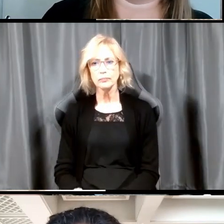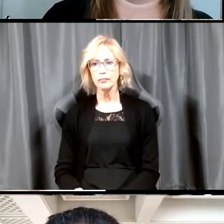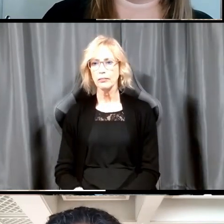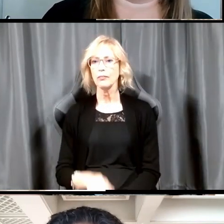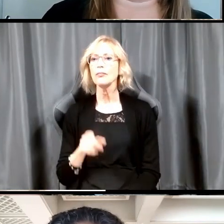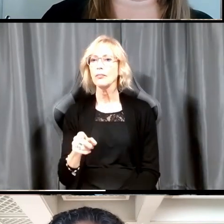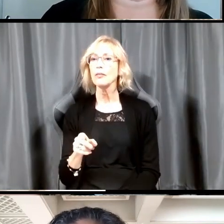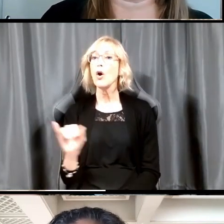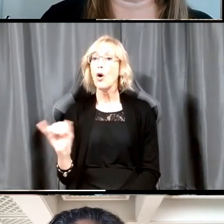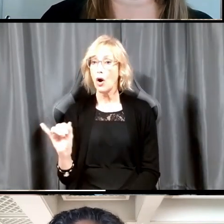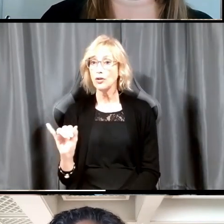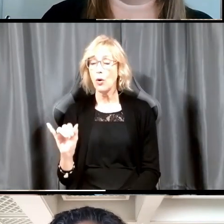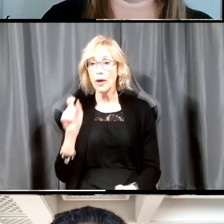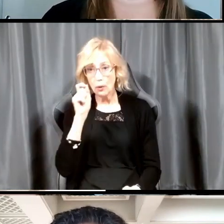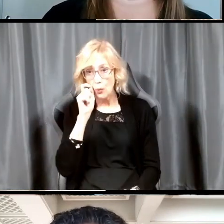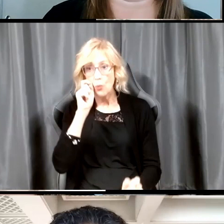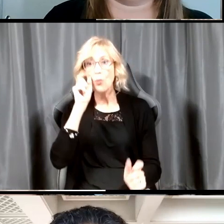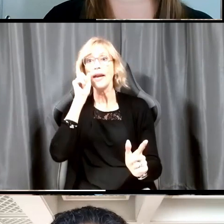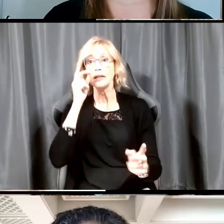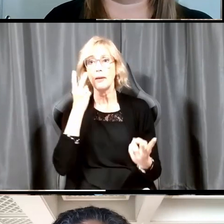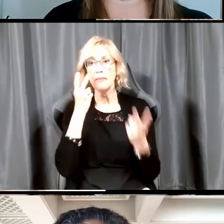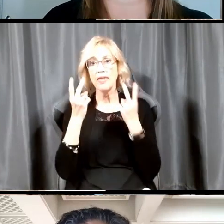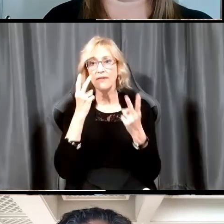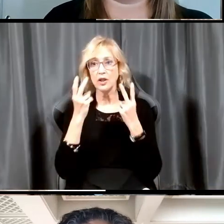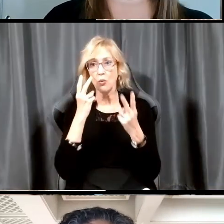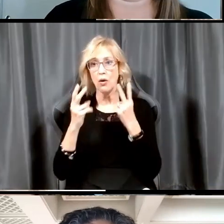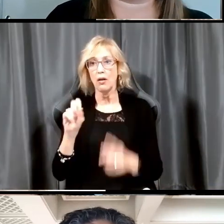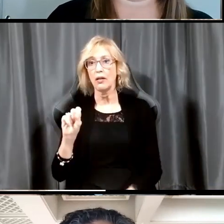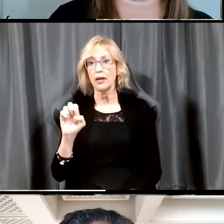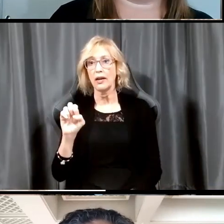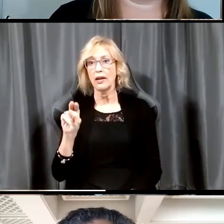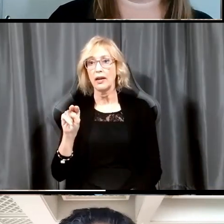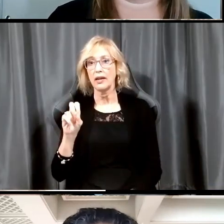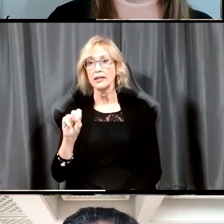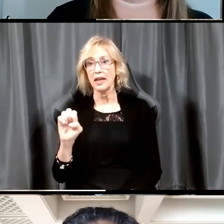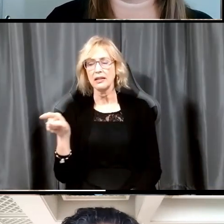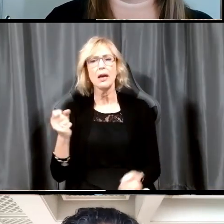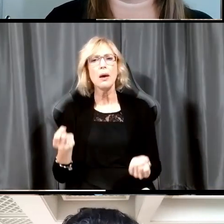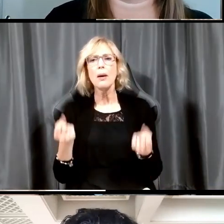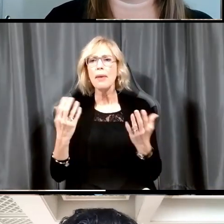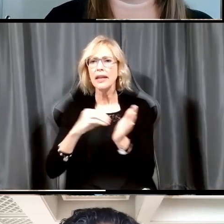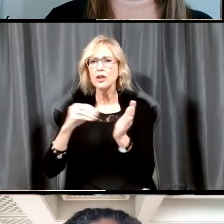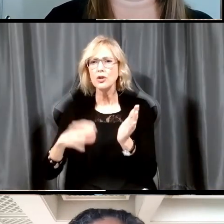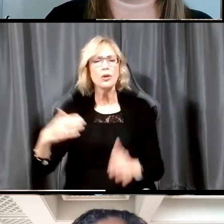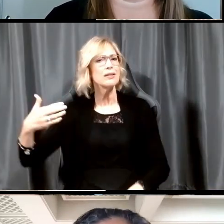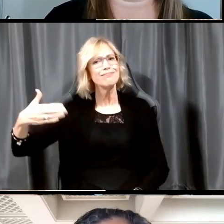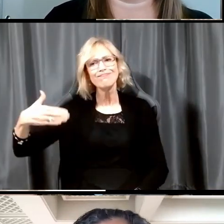with movement, it wakes up the visual sense. Mhm. A lot of our students don't know how to look yet,